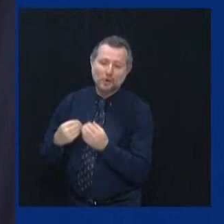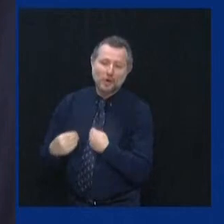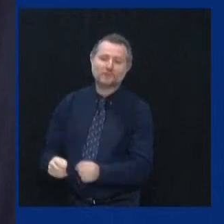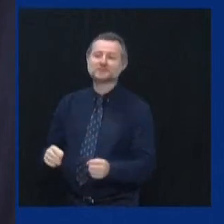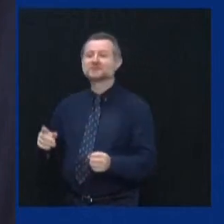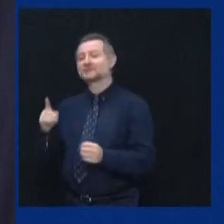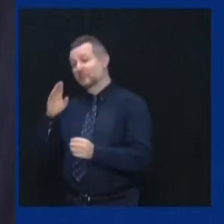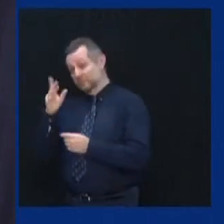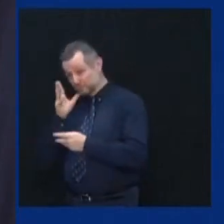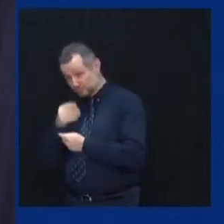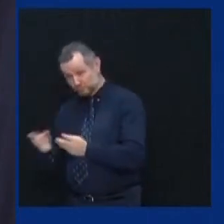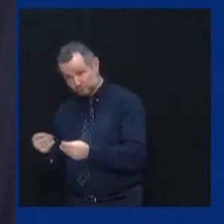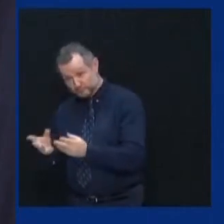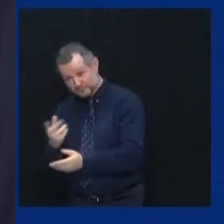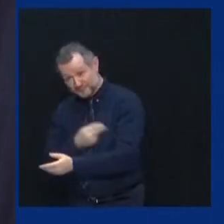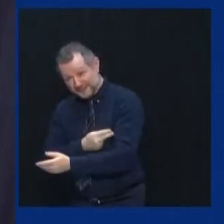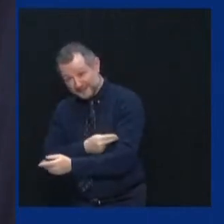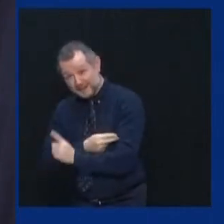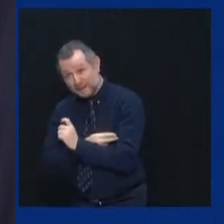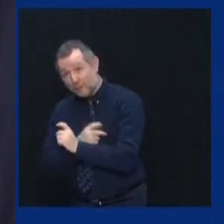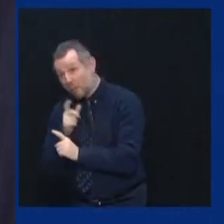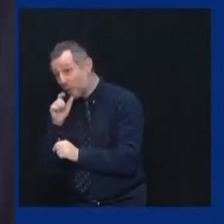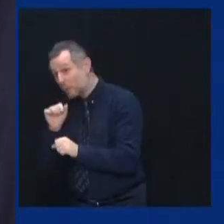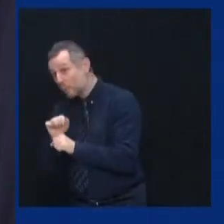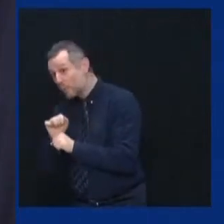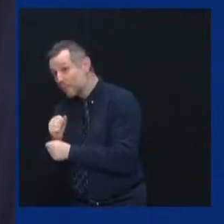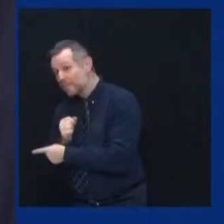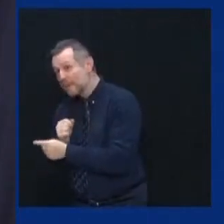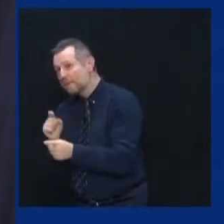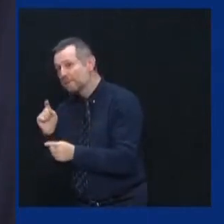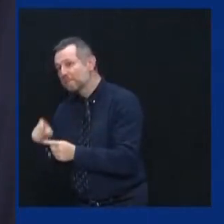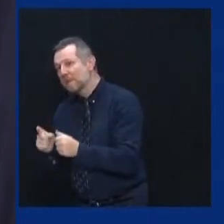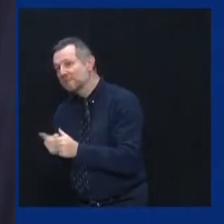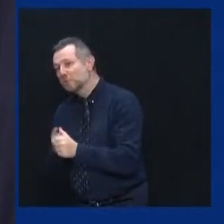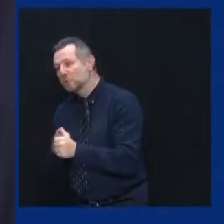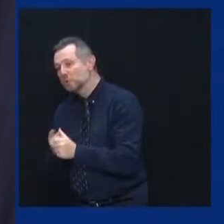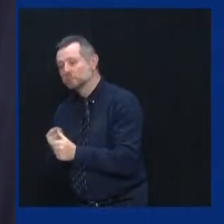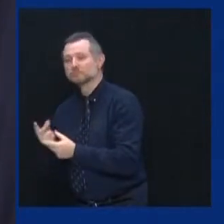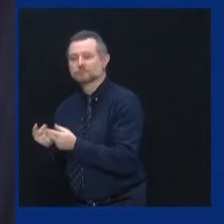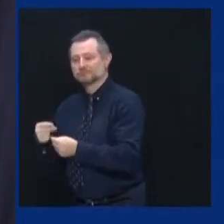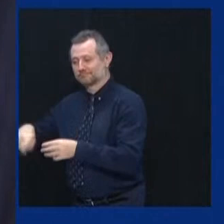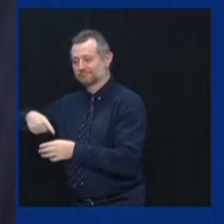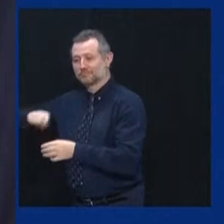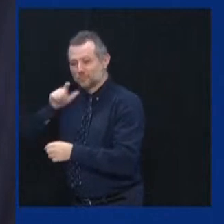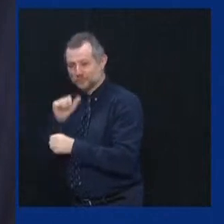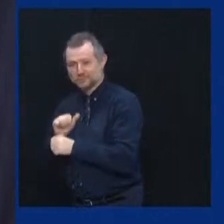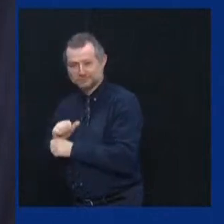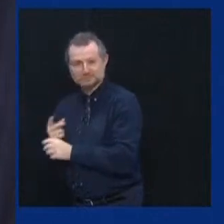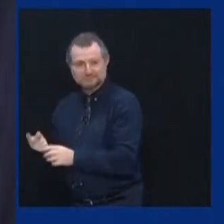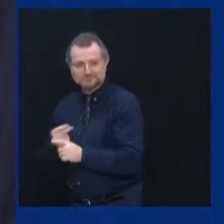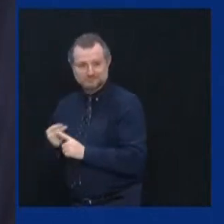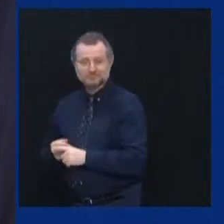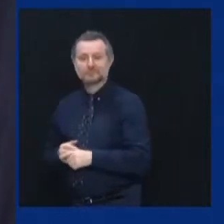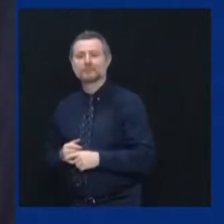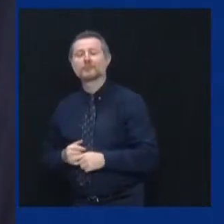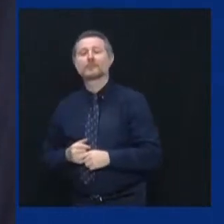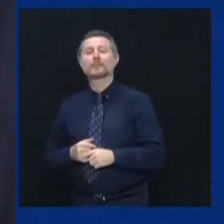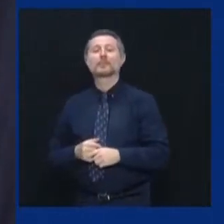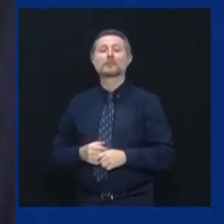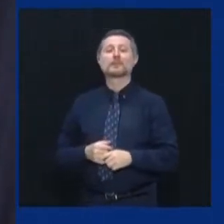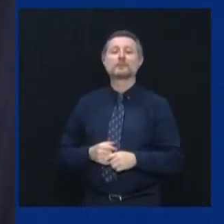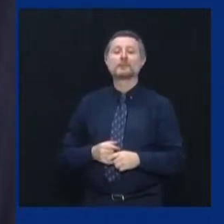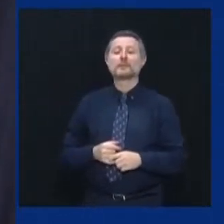distribution centers. All those providers have to do their healthcare workers first.